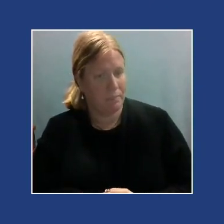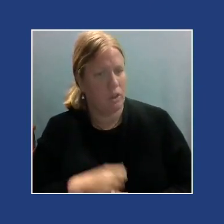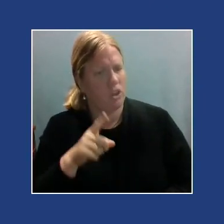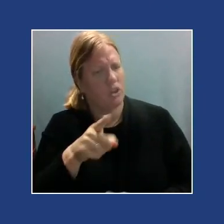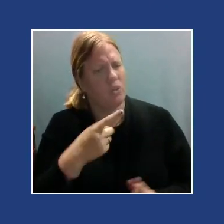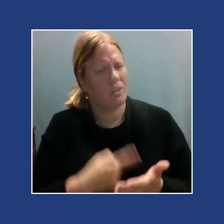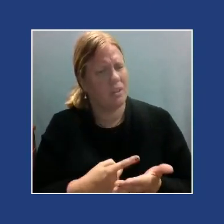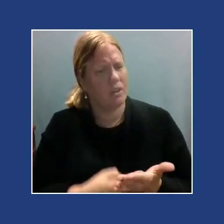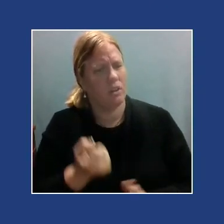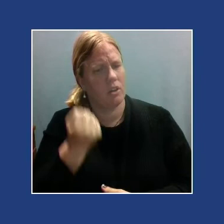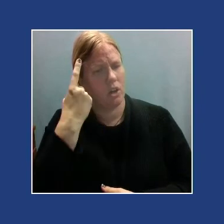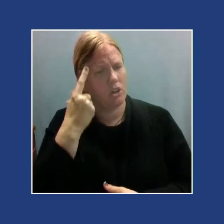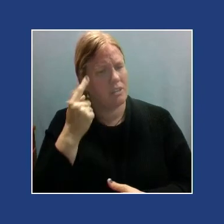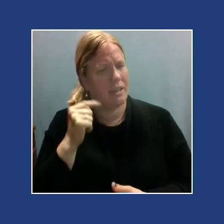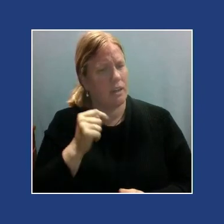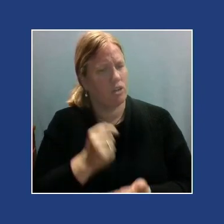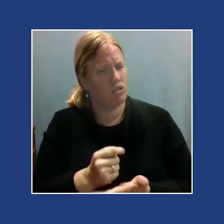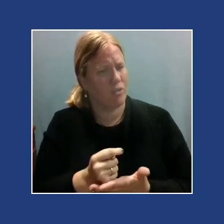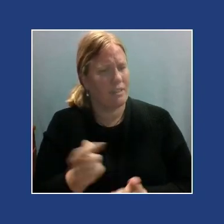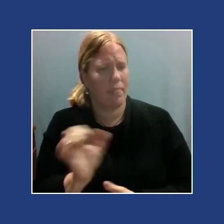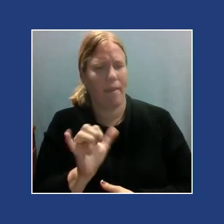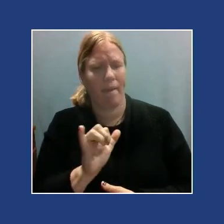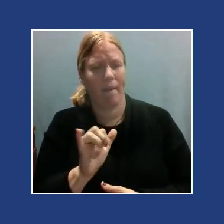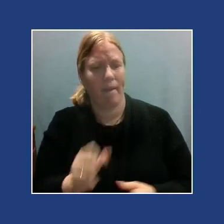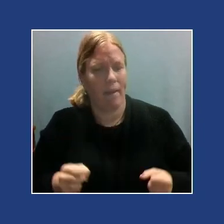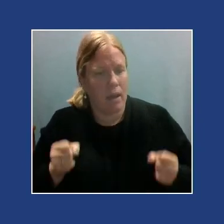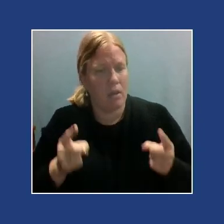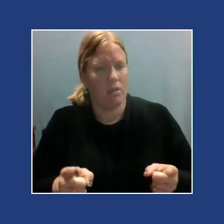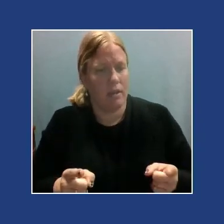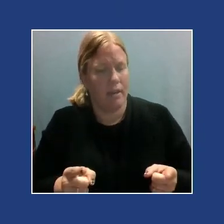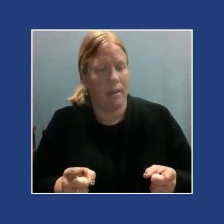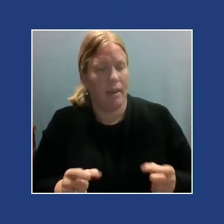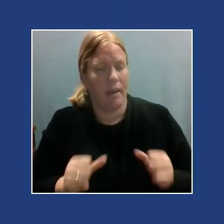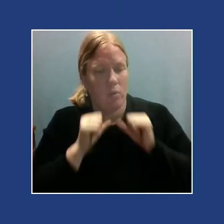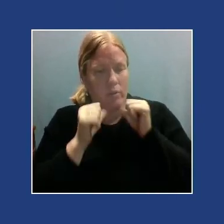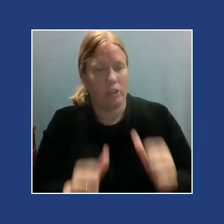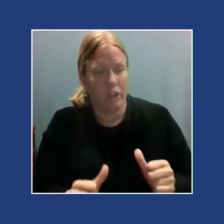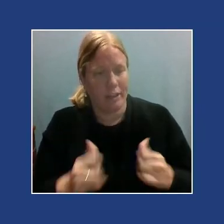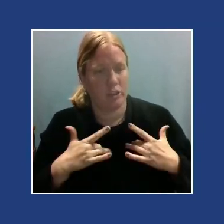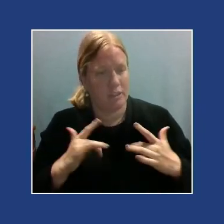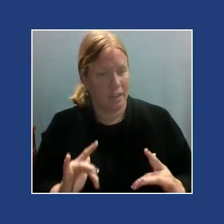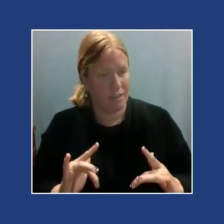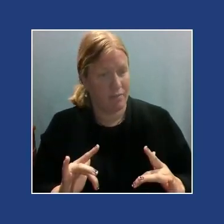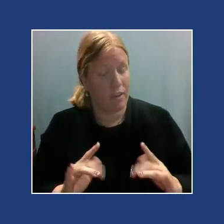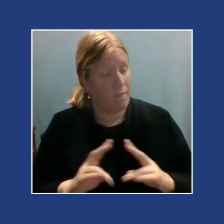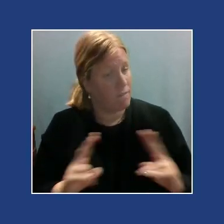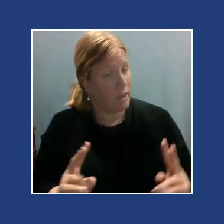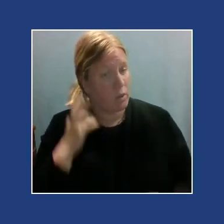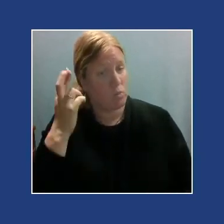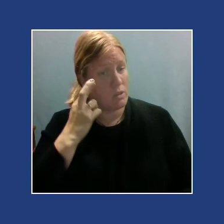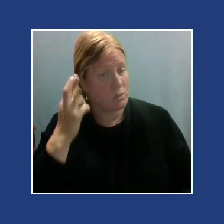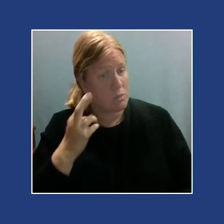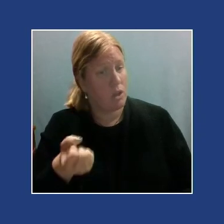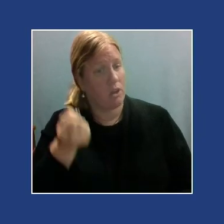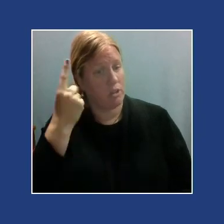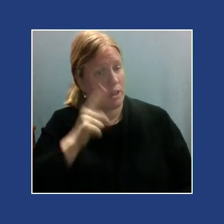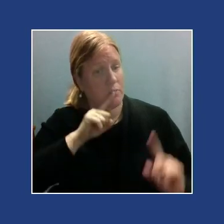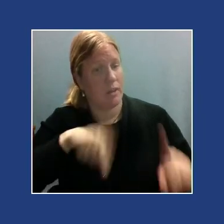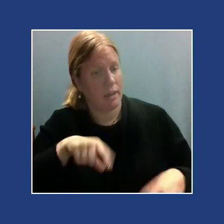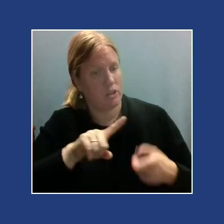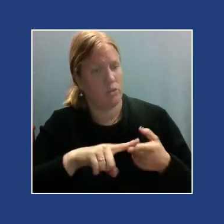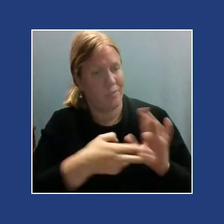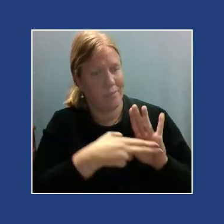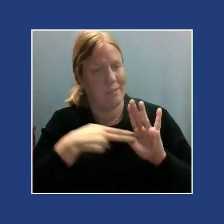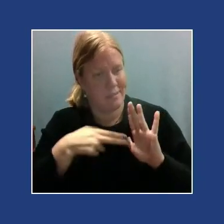discussed understanding traits like impulsivity and rejection sensitivity as very reasonable, understandable reactions to the stigma